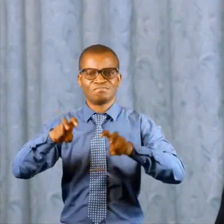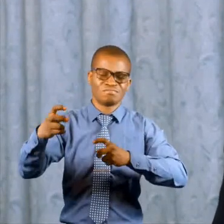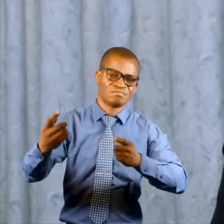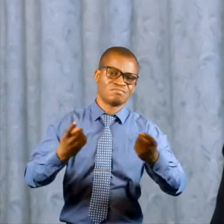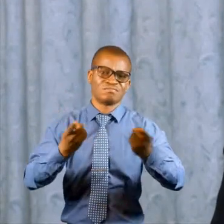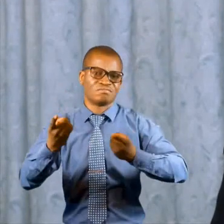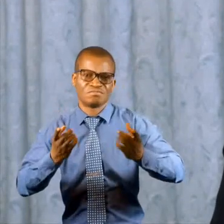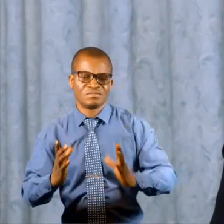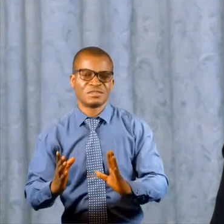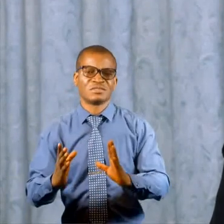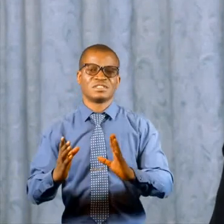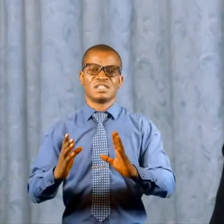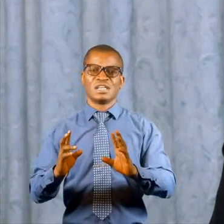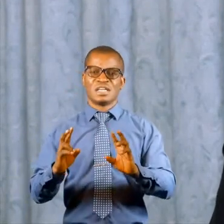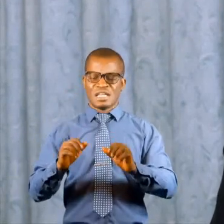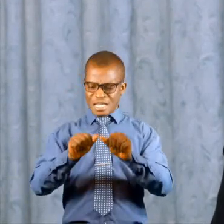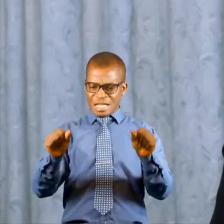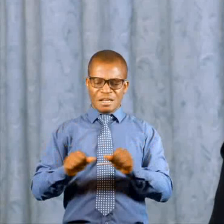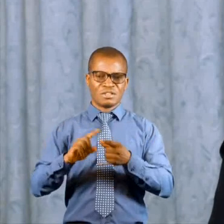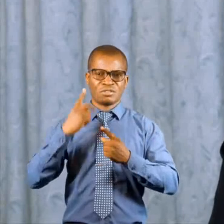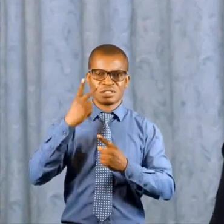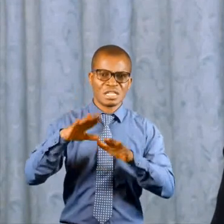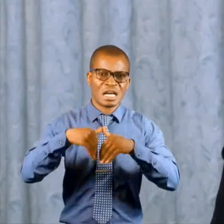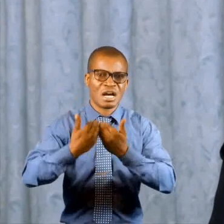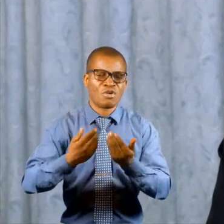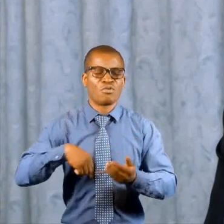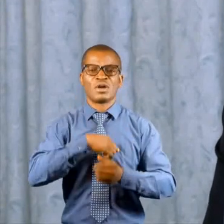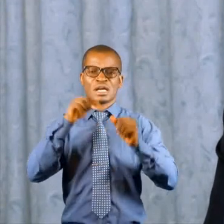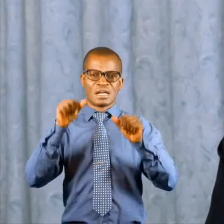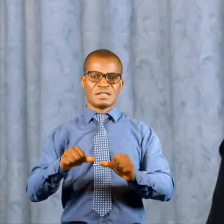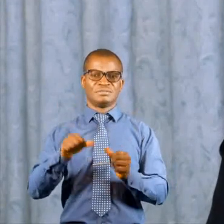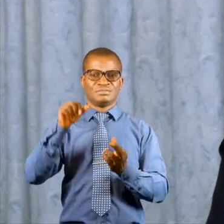transportation aspect to see how we can cut off